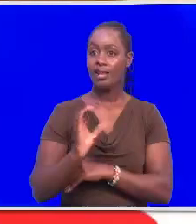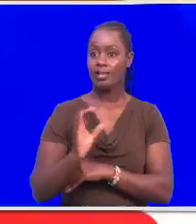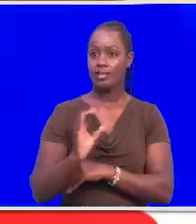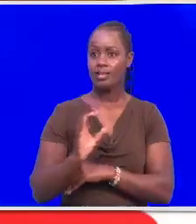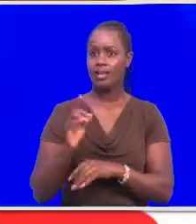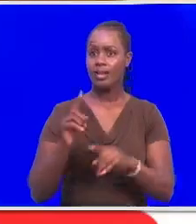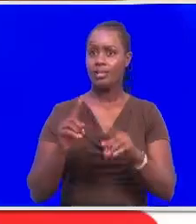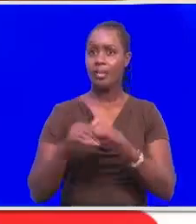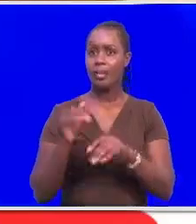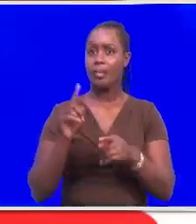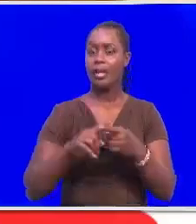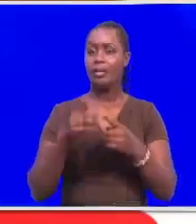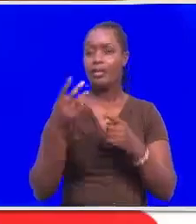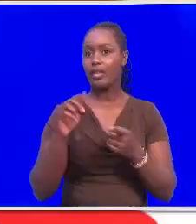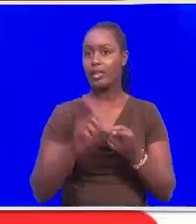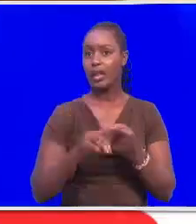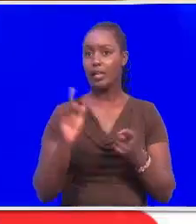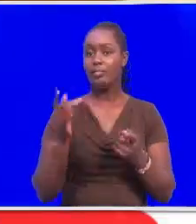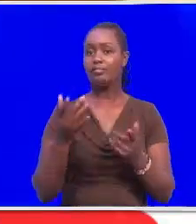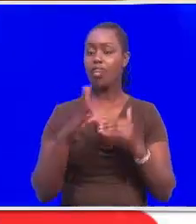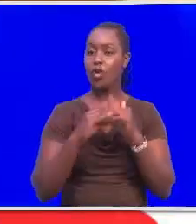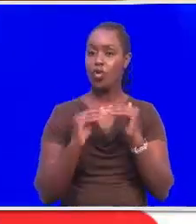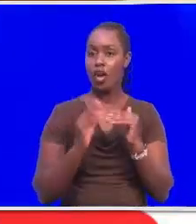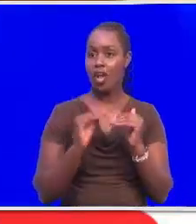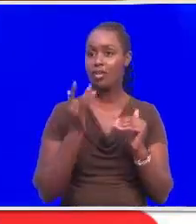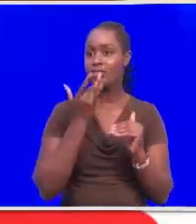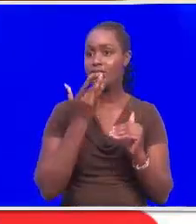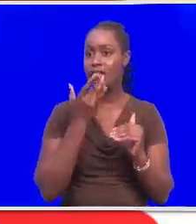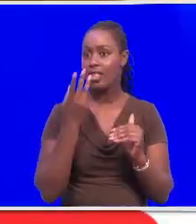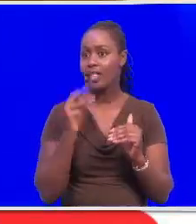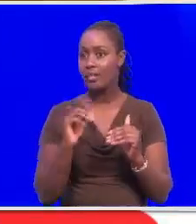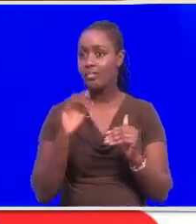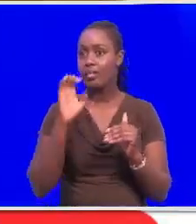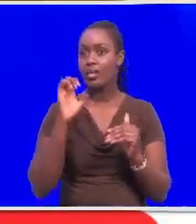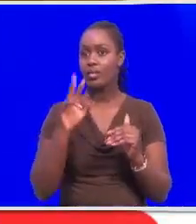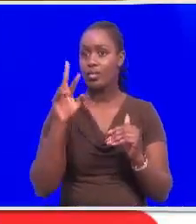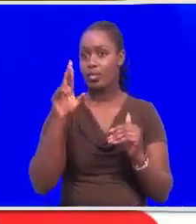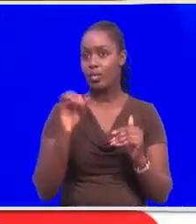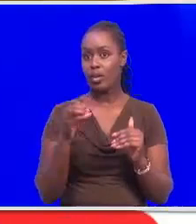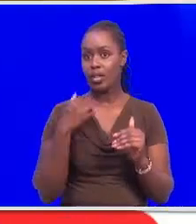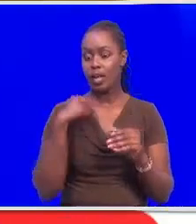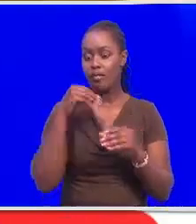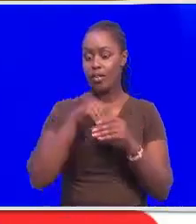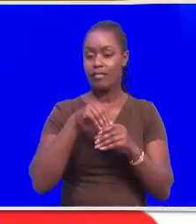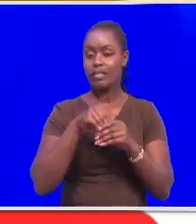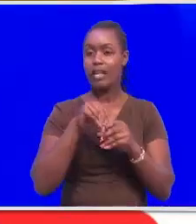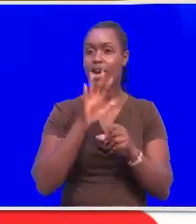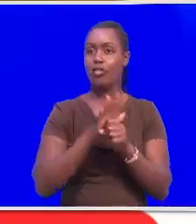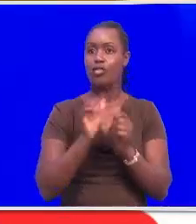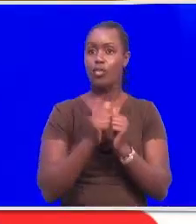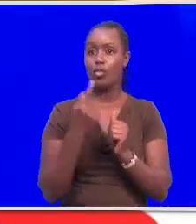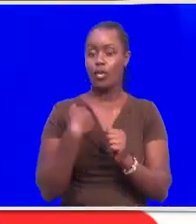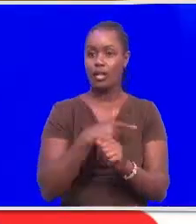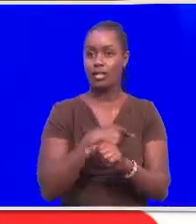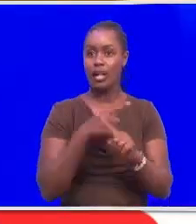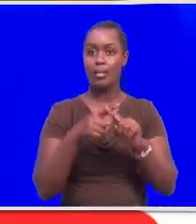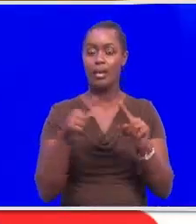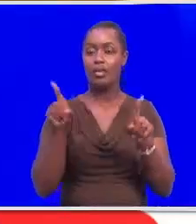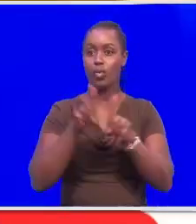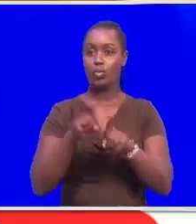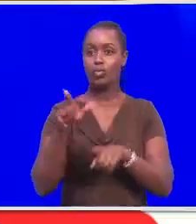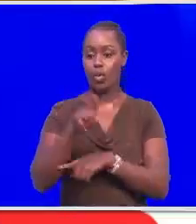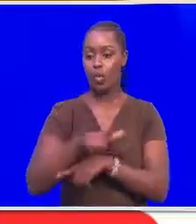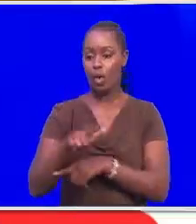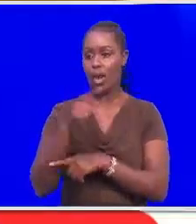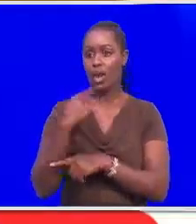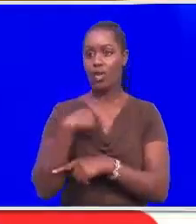them, the dollar has favored them, the pound and the euro has favored them. So they've been able to invest a lot with us. But even locally, we have been able